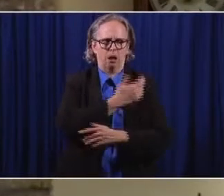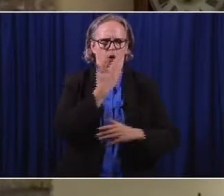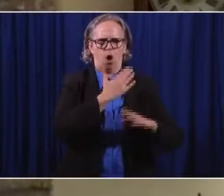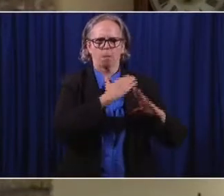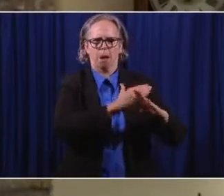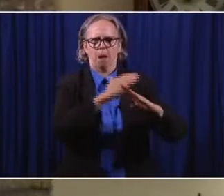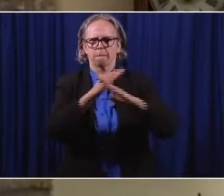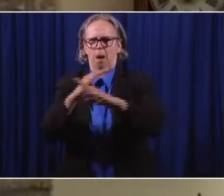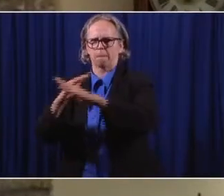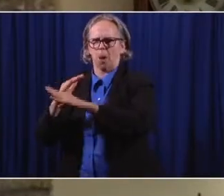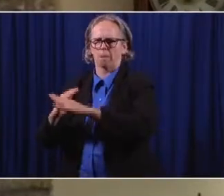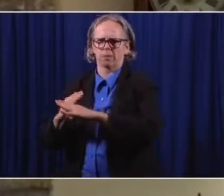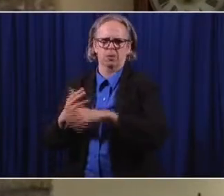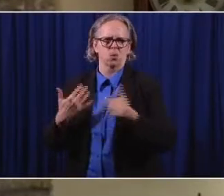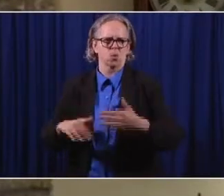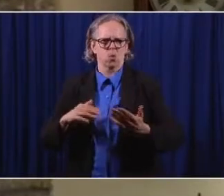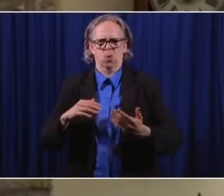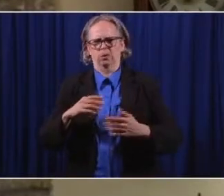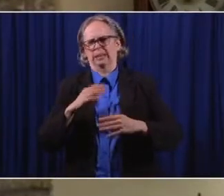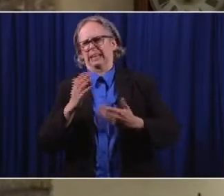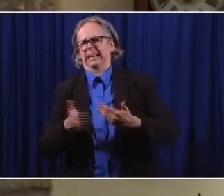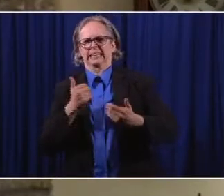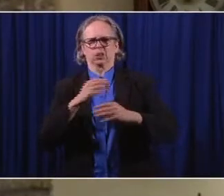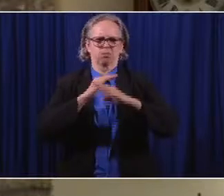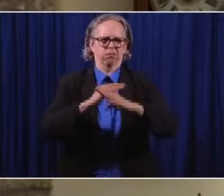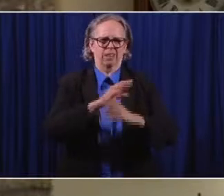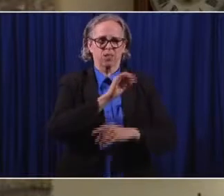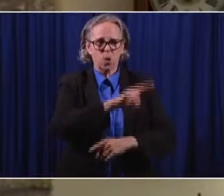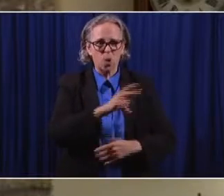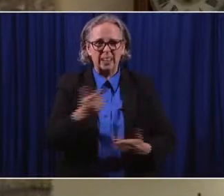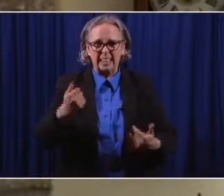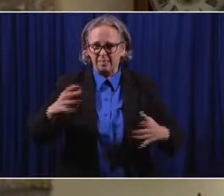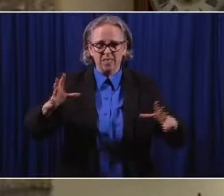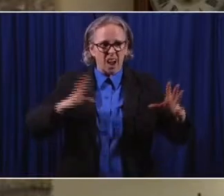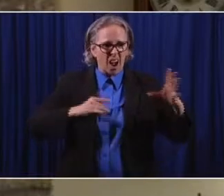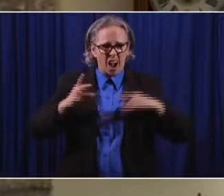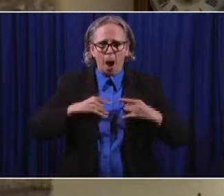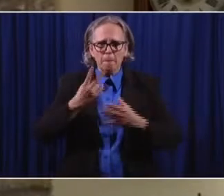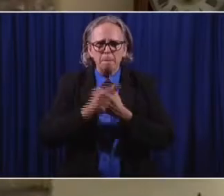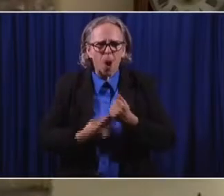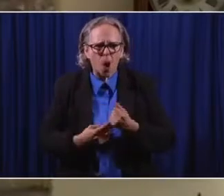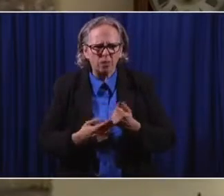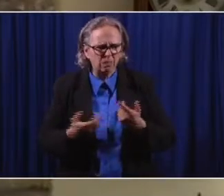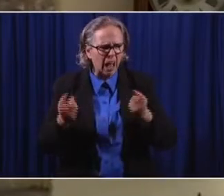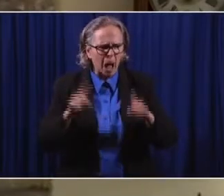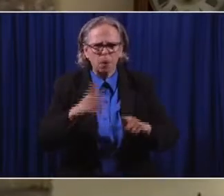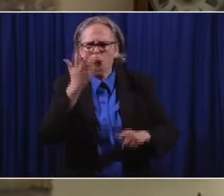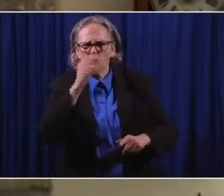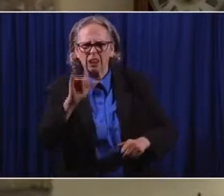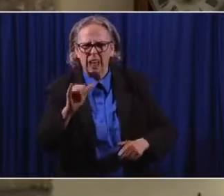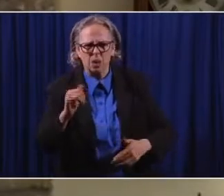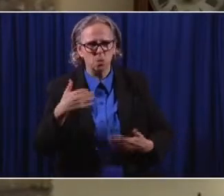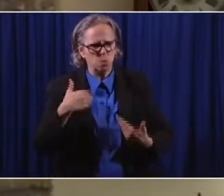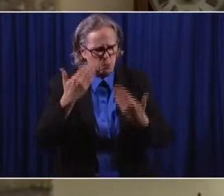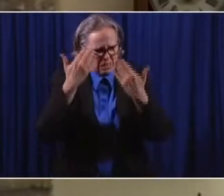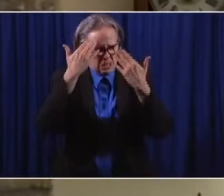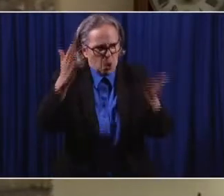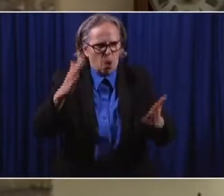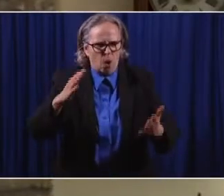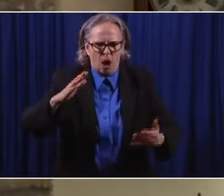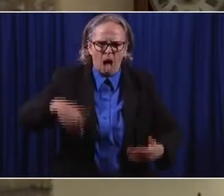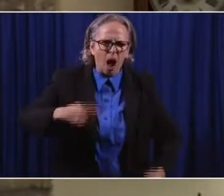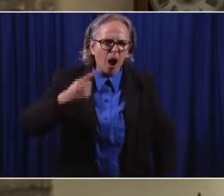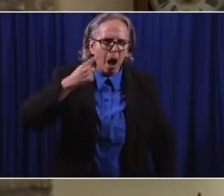back. What will happen, we don't know. We've seen some countries in the Southern Hemisphere who've had winter, and they've done pretty